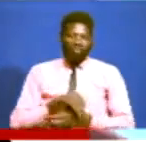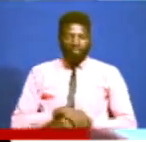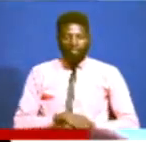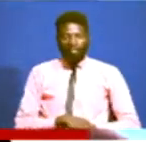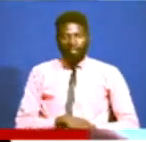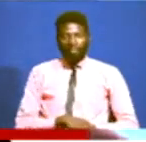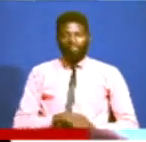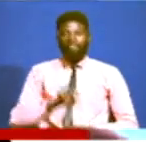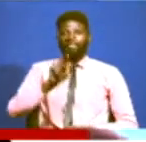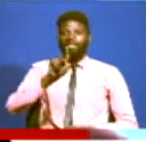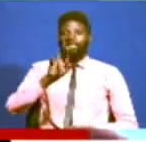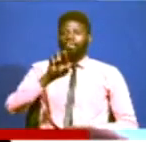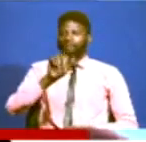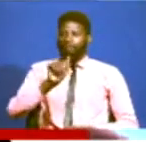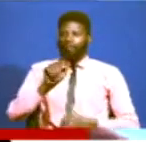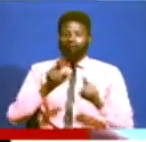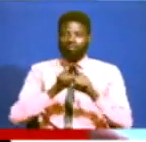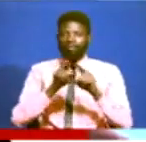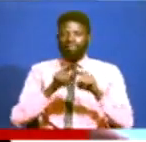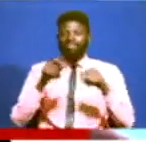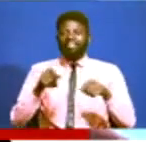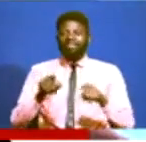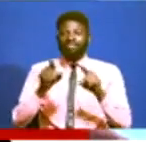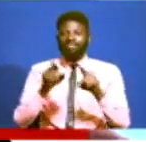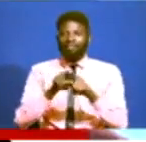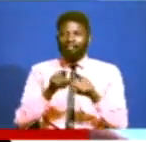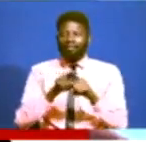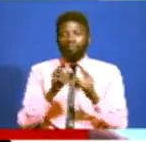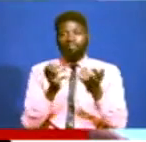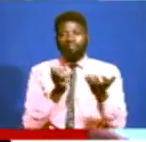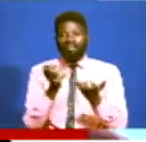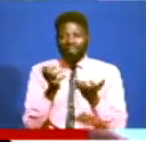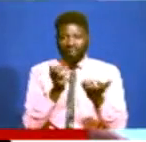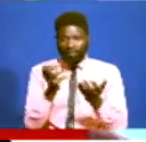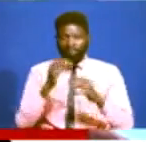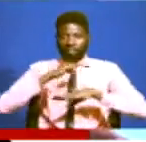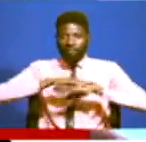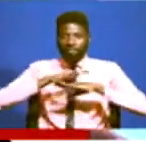KRA has also supplemented the automated business platforms with other supportive